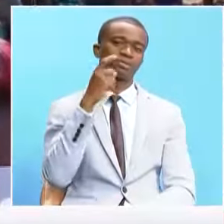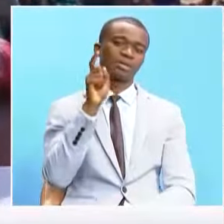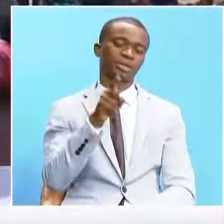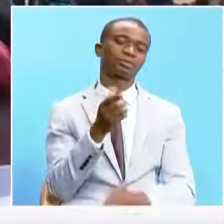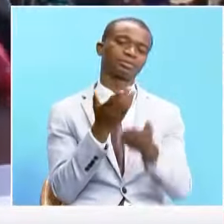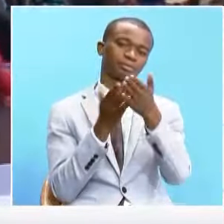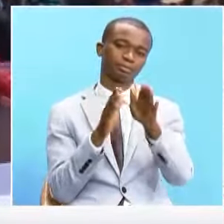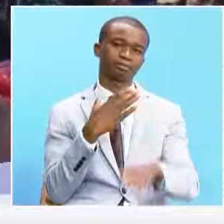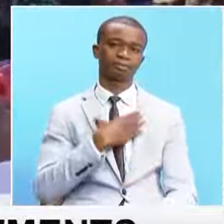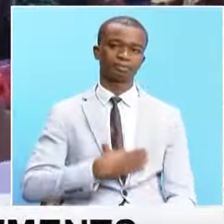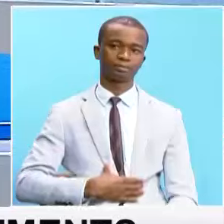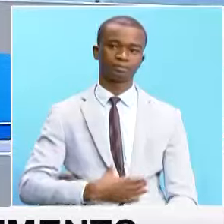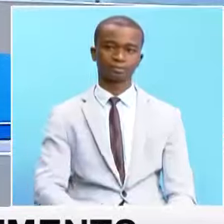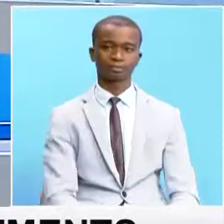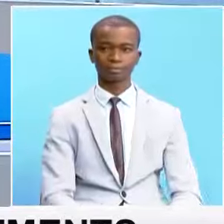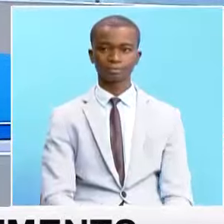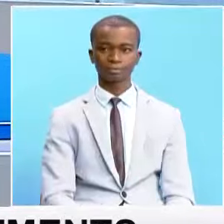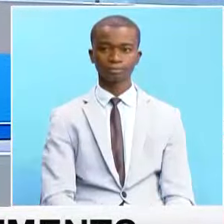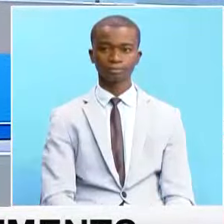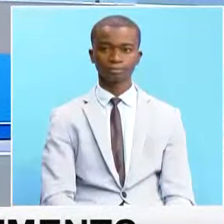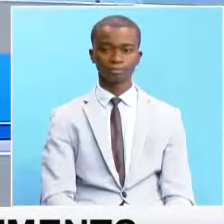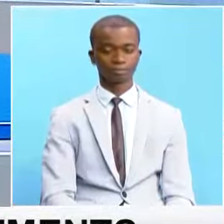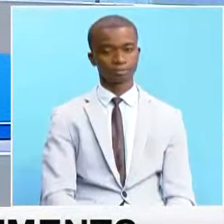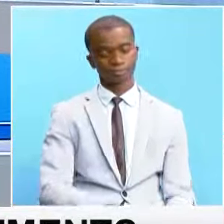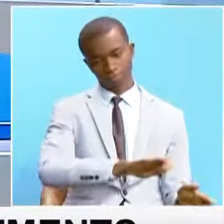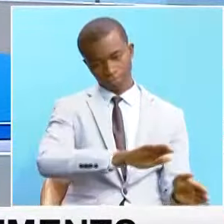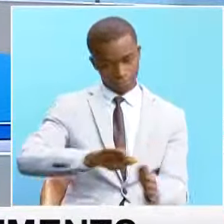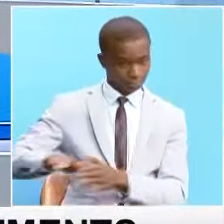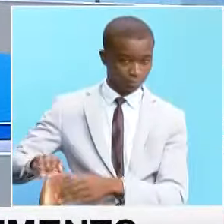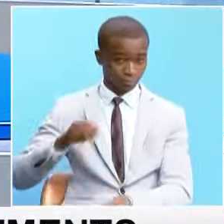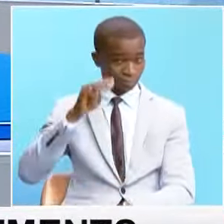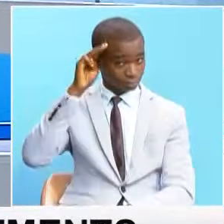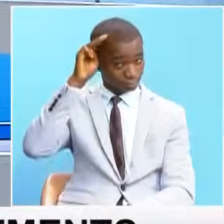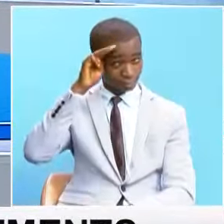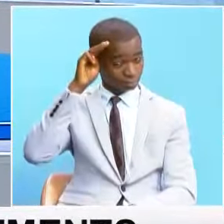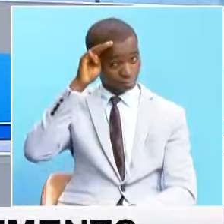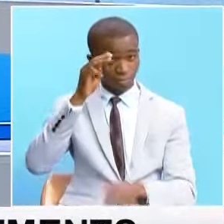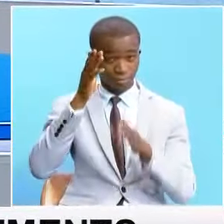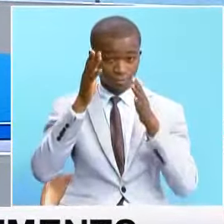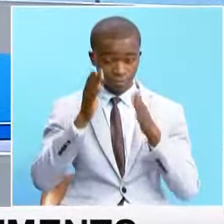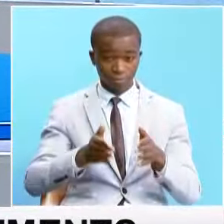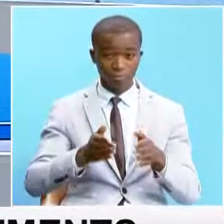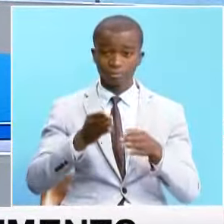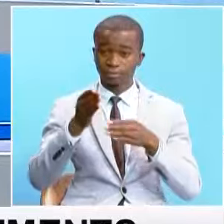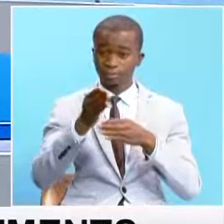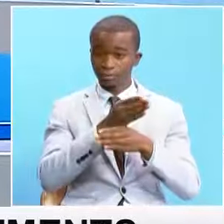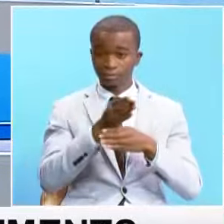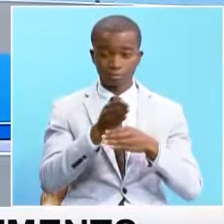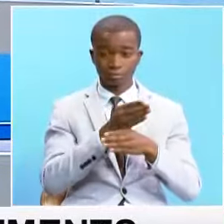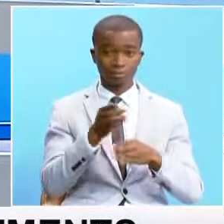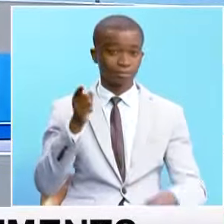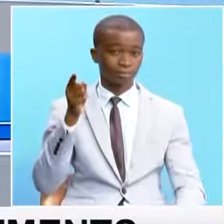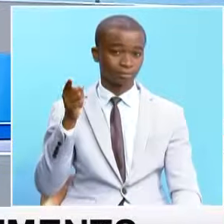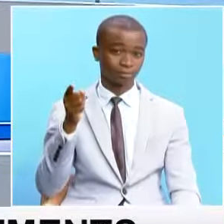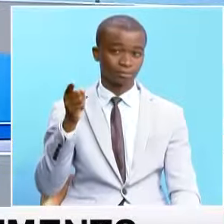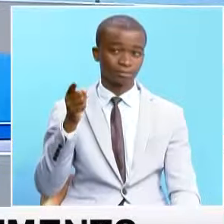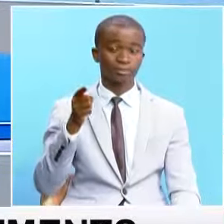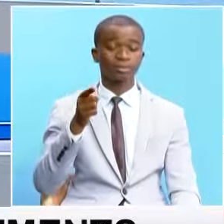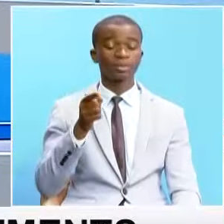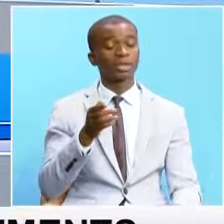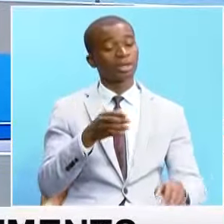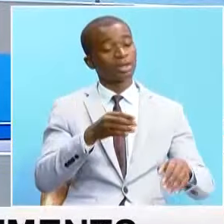reporting for ZANIS in Kitwe. And lastly, in our news, Minister of Commerce, Trade and Industry, Chipoka Mulenga, has